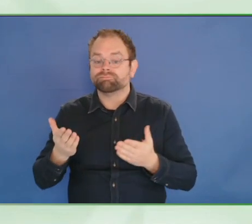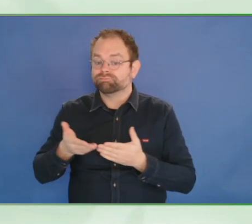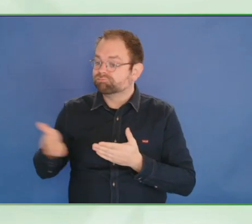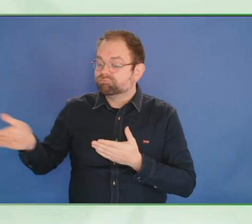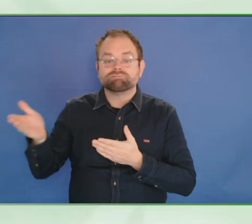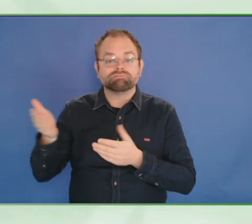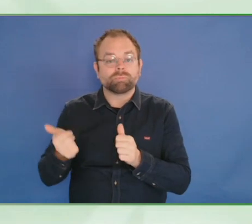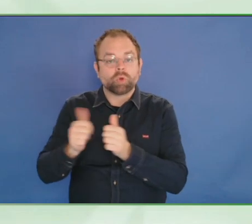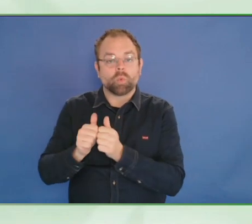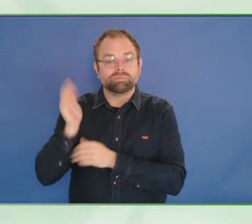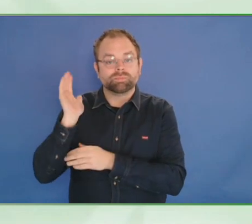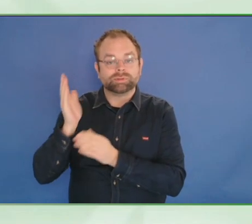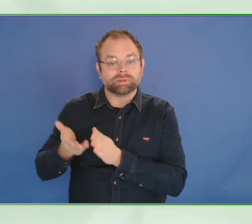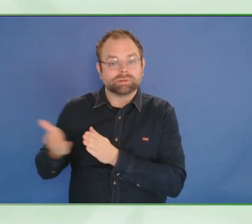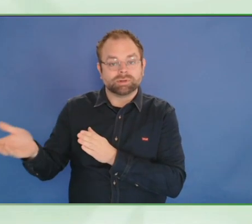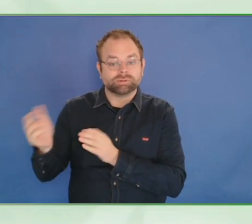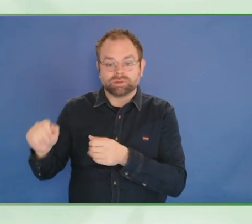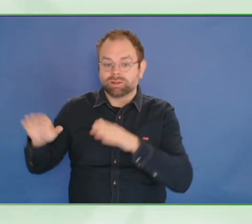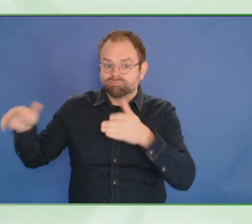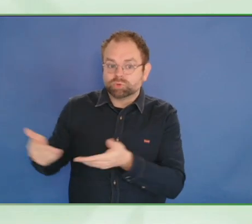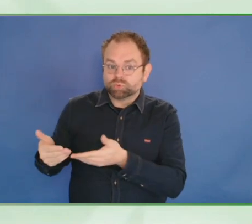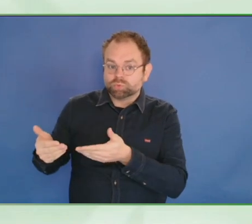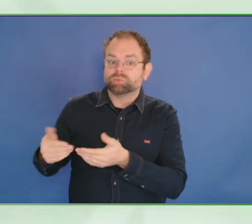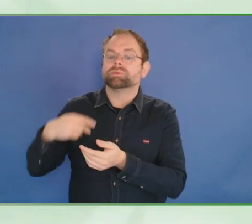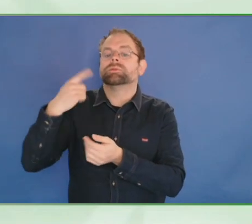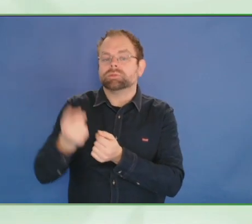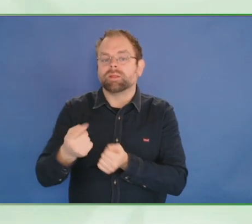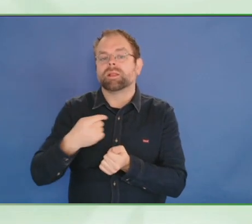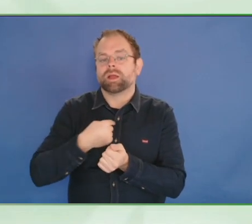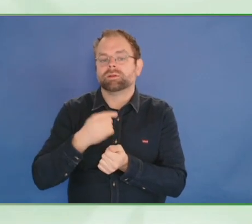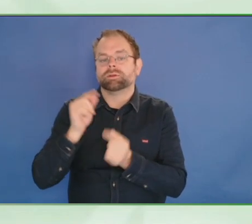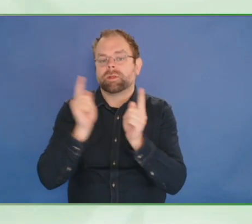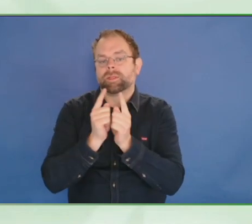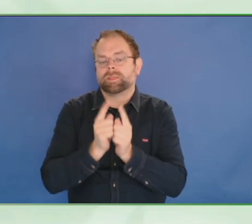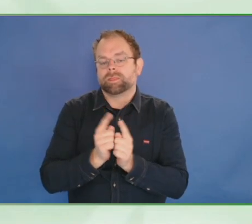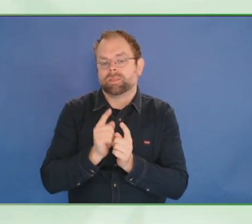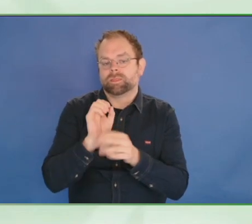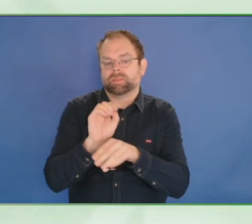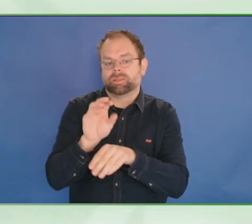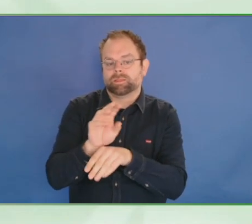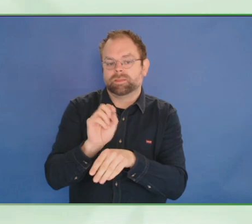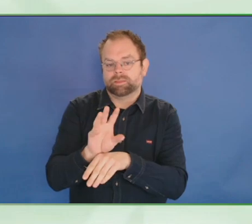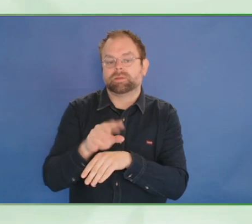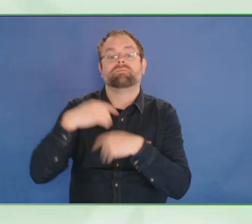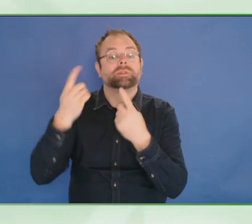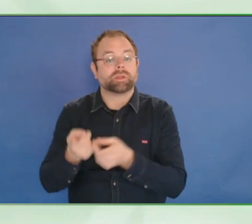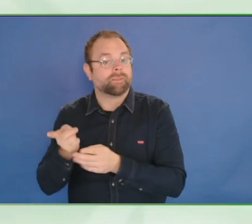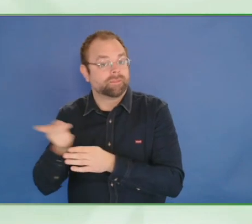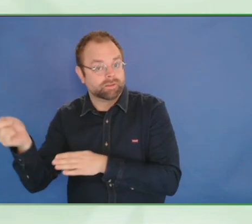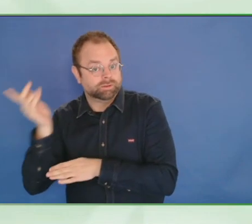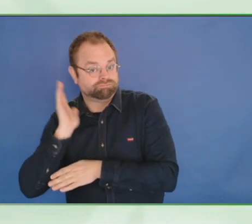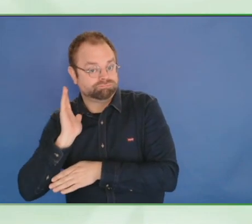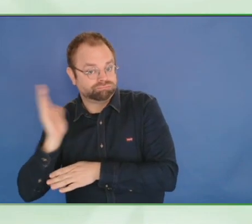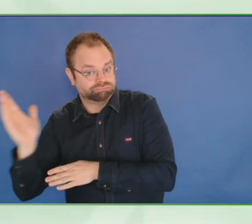remarks. They will then speak, and then we're really looking forward to a good conversation with all of